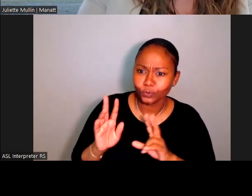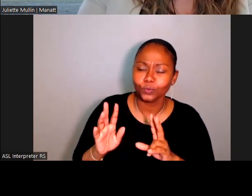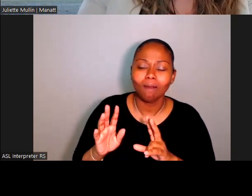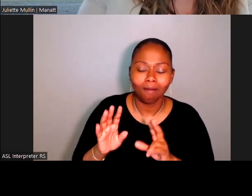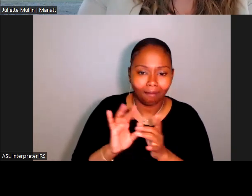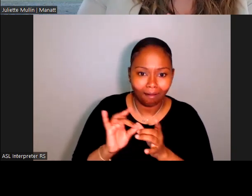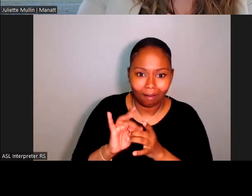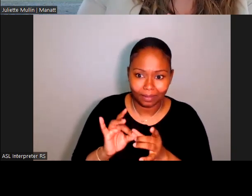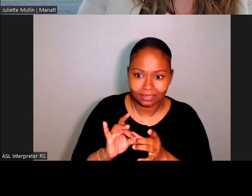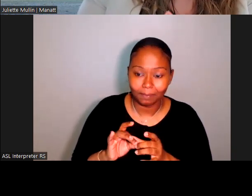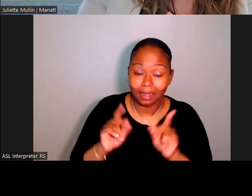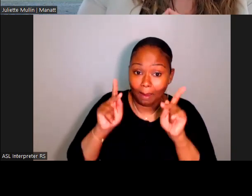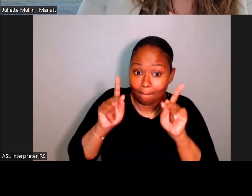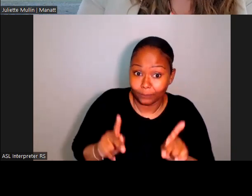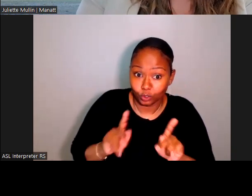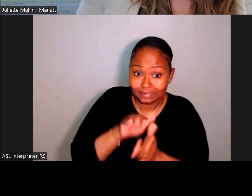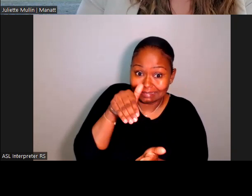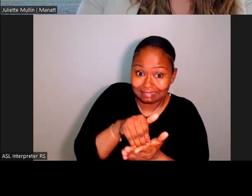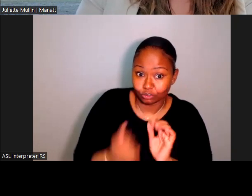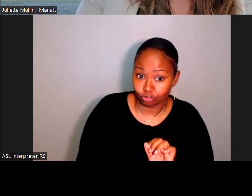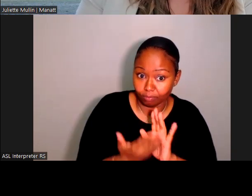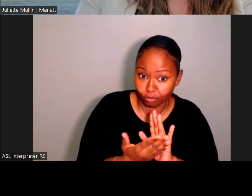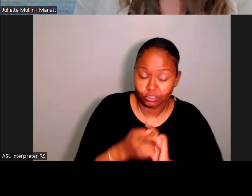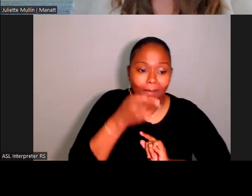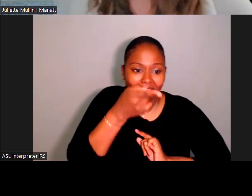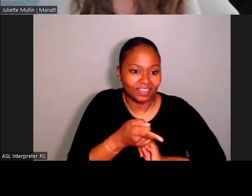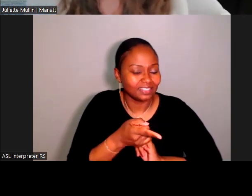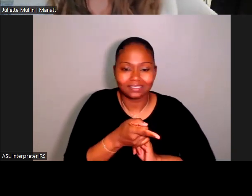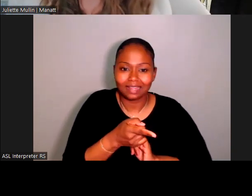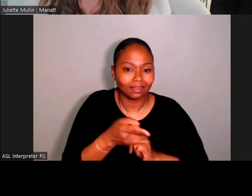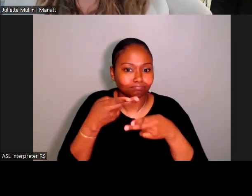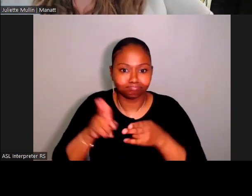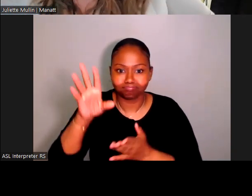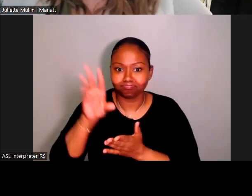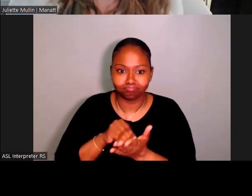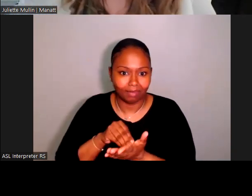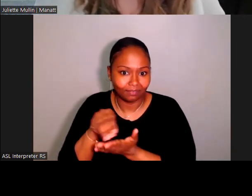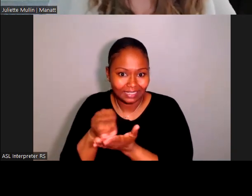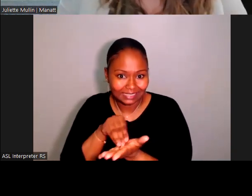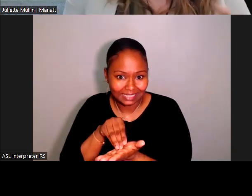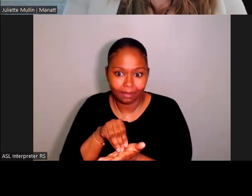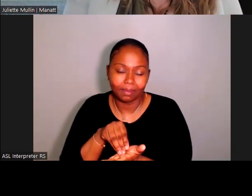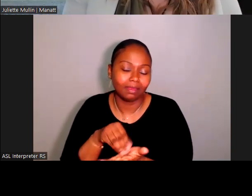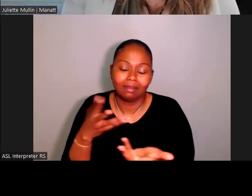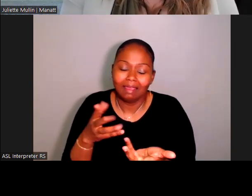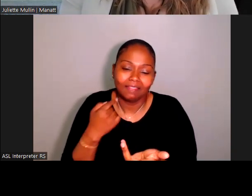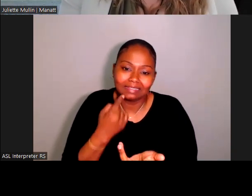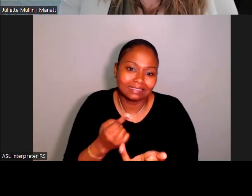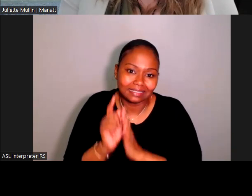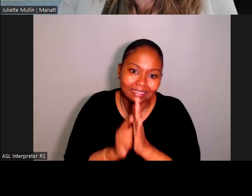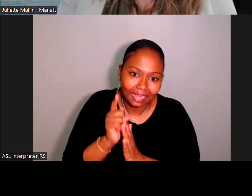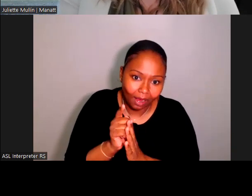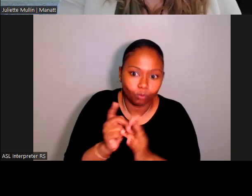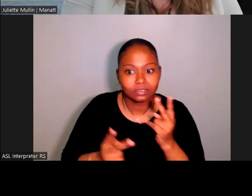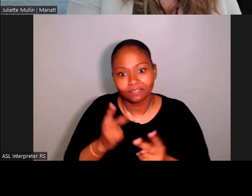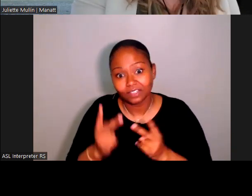approach. This is kind of a draft statement that reflects that concept. that says, the hours of visitation that work